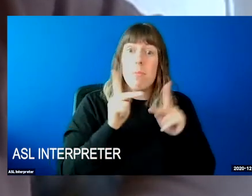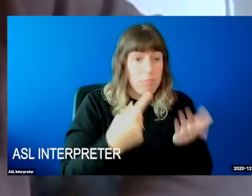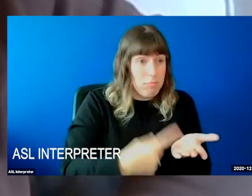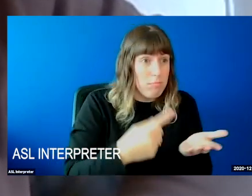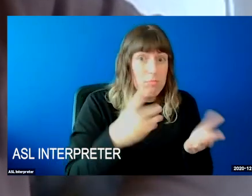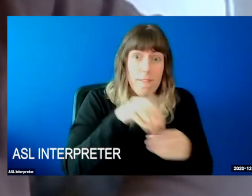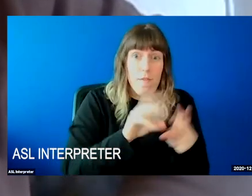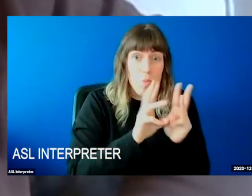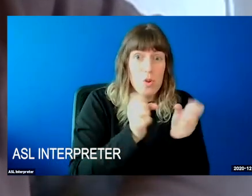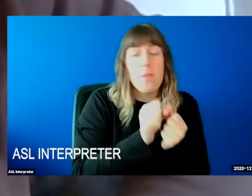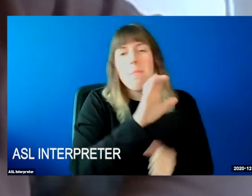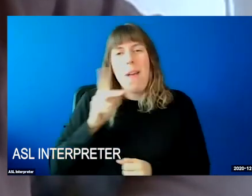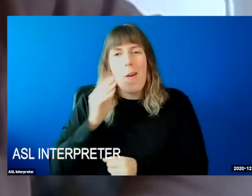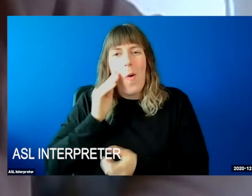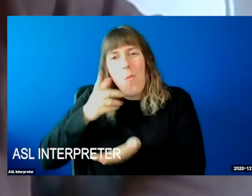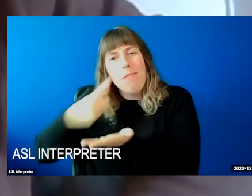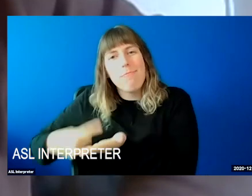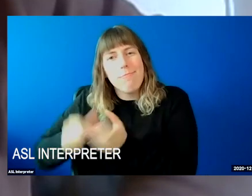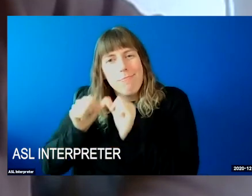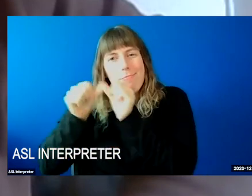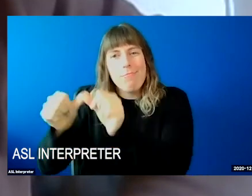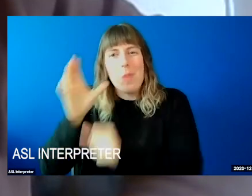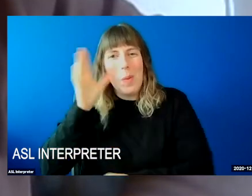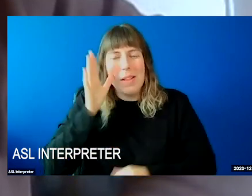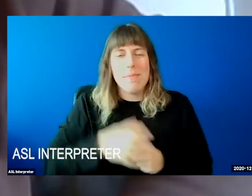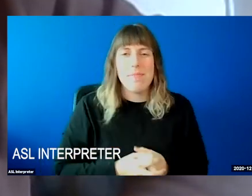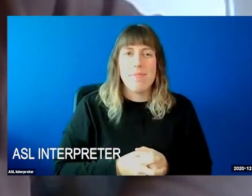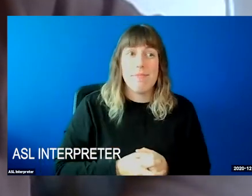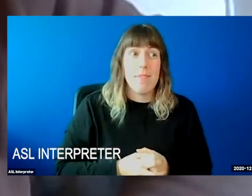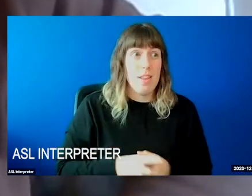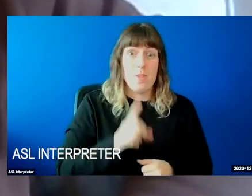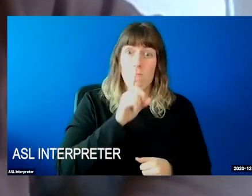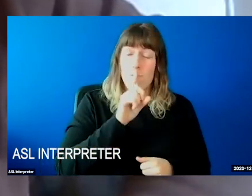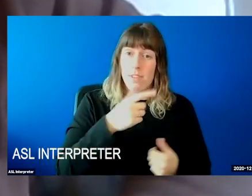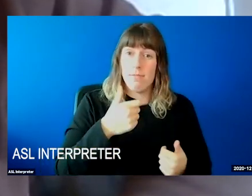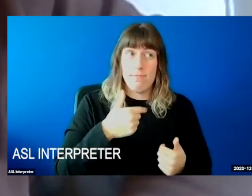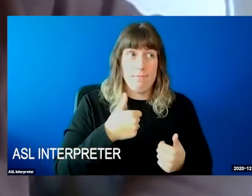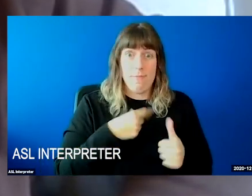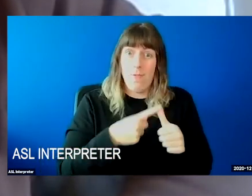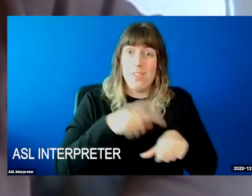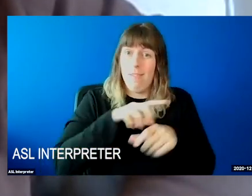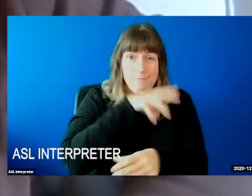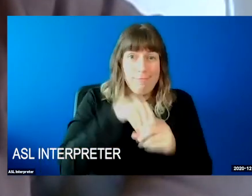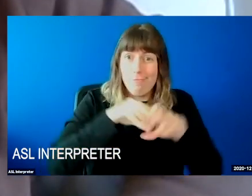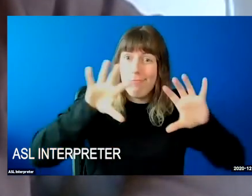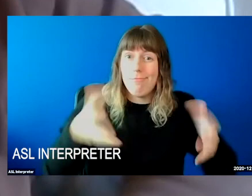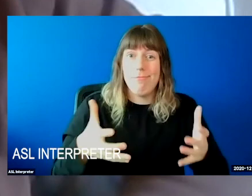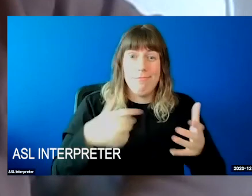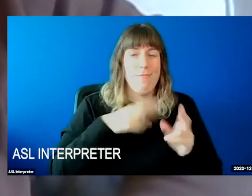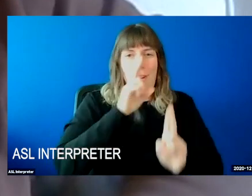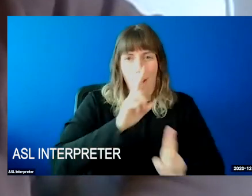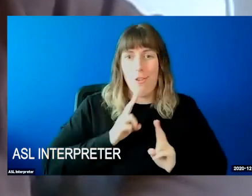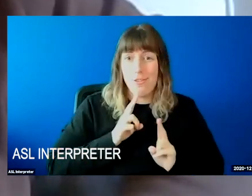and having similar conversations. I've never had the privilege and honor of participating in such a